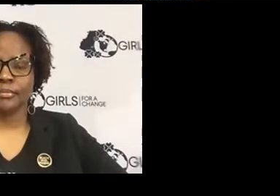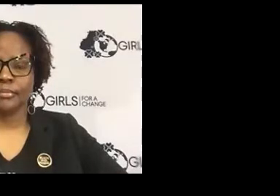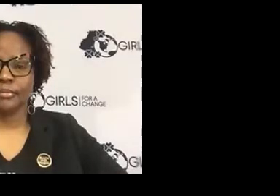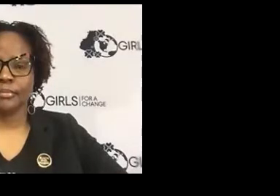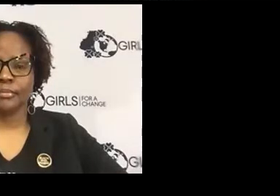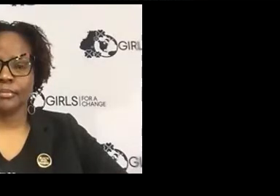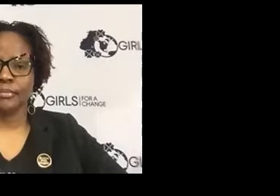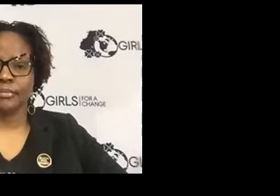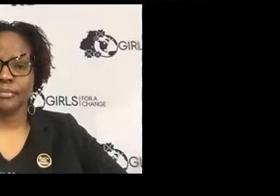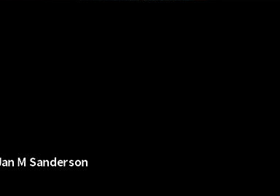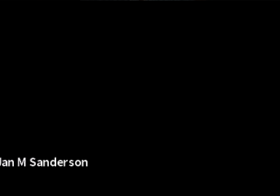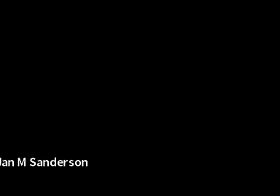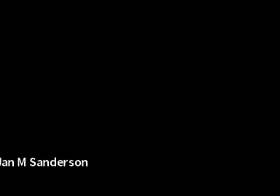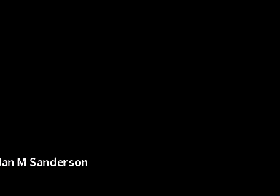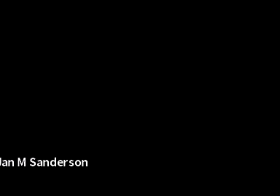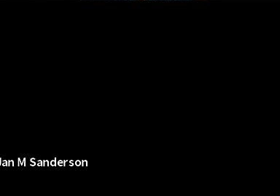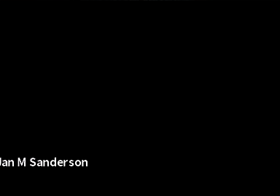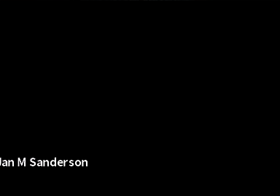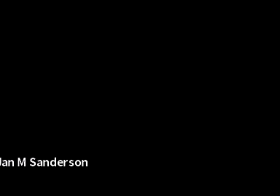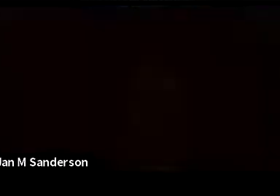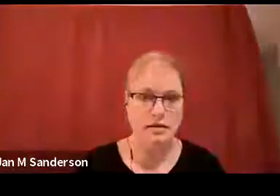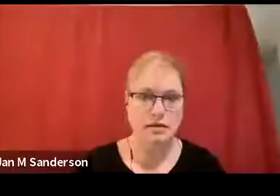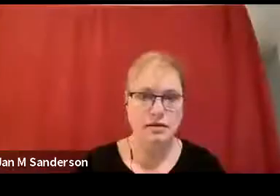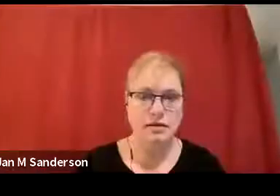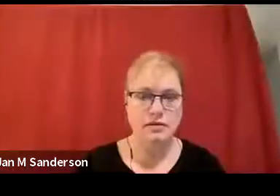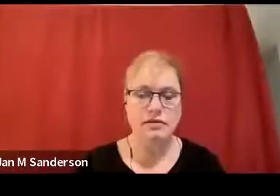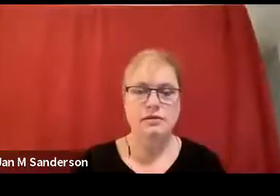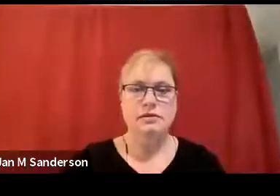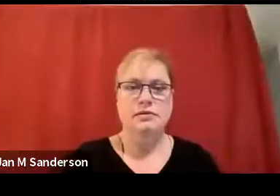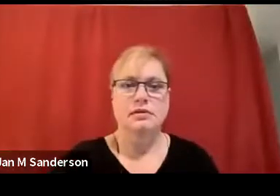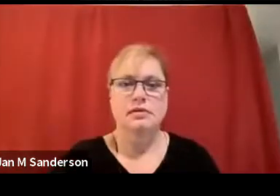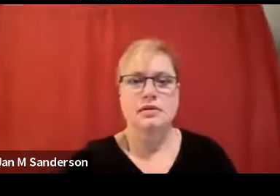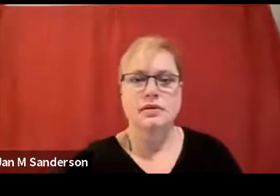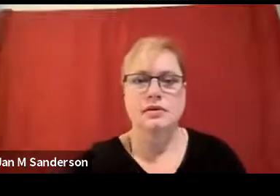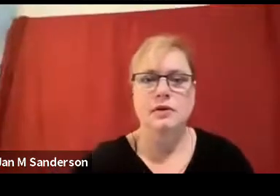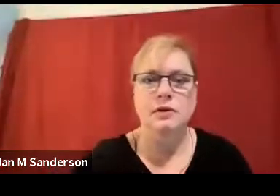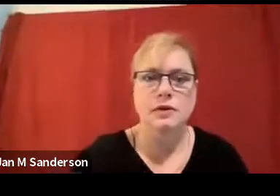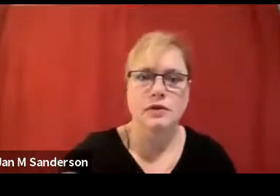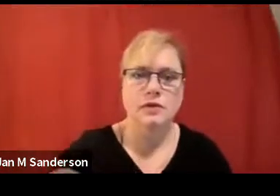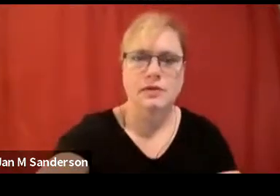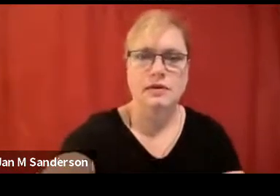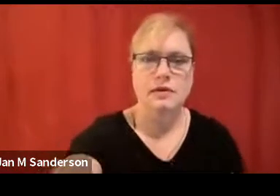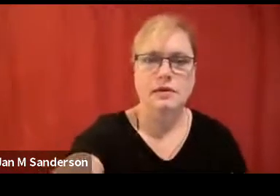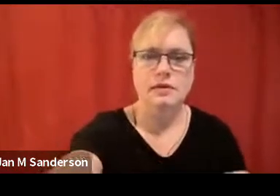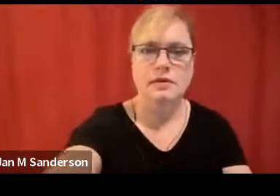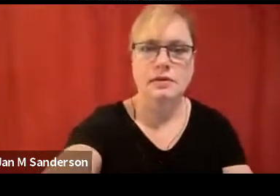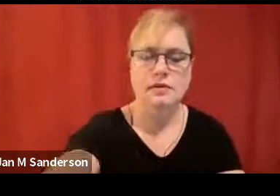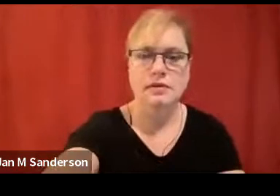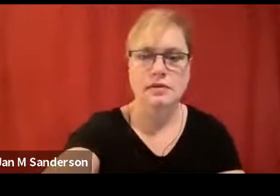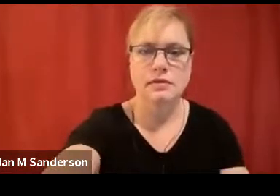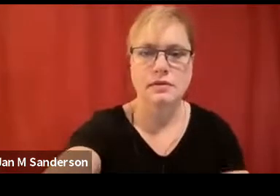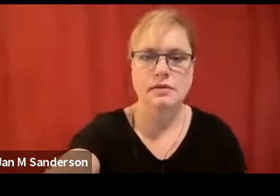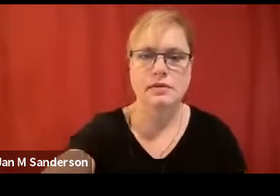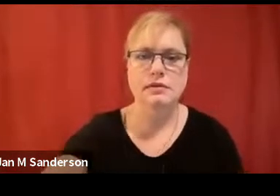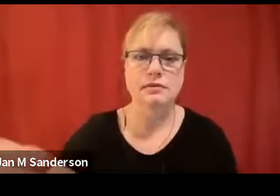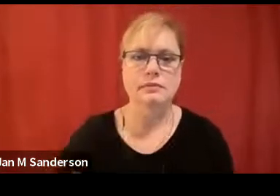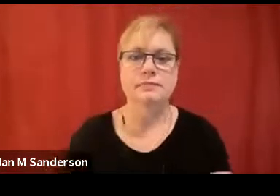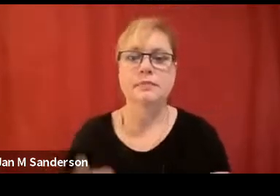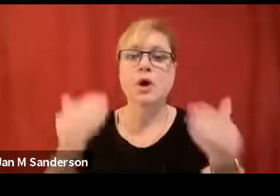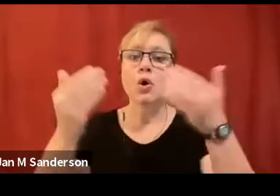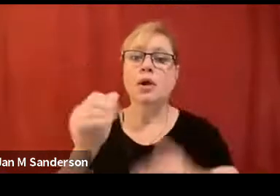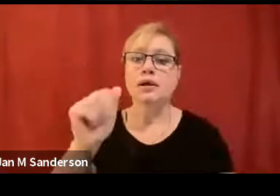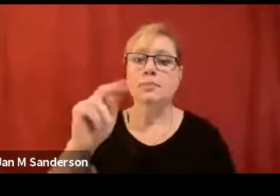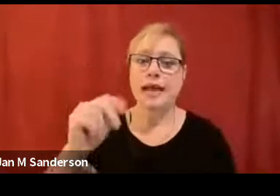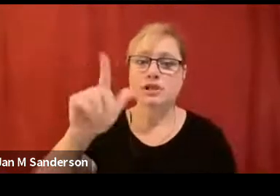lead, fund, and implement social change projects that tackle issues girls face in their own neighborhoods. So welcome,